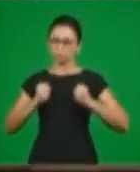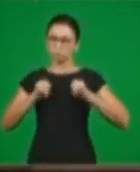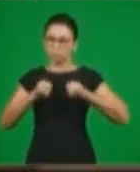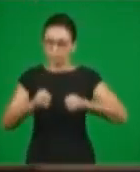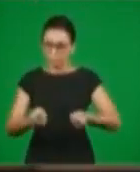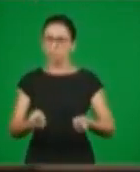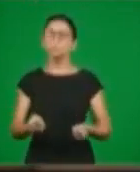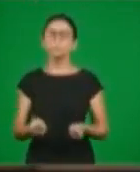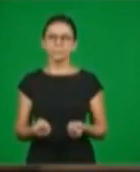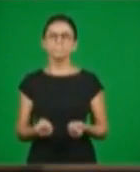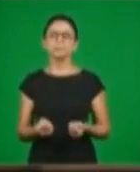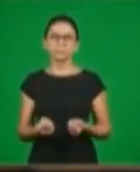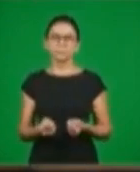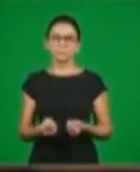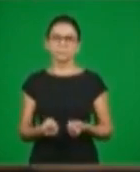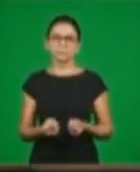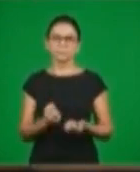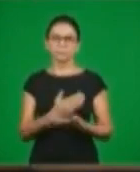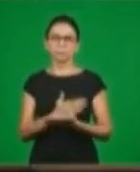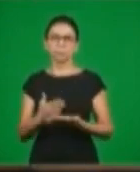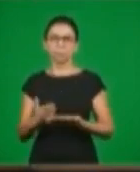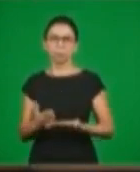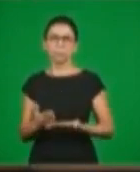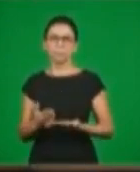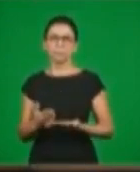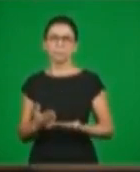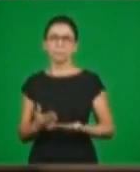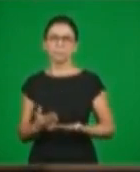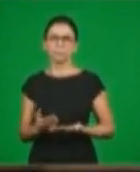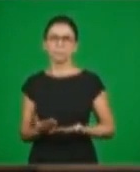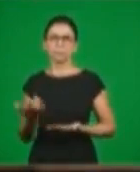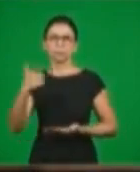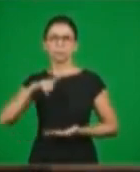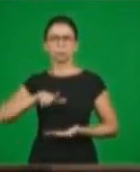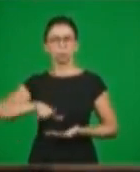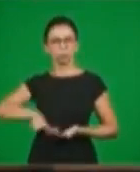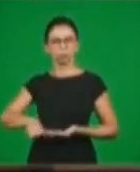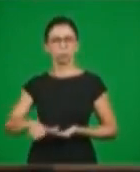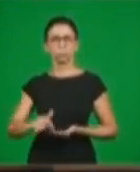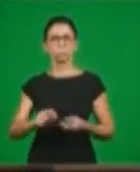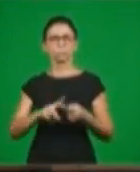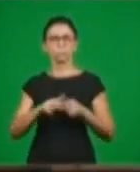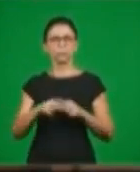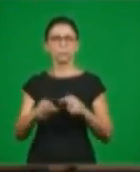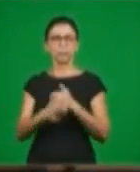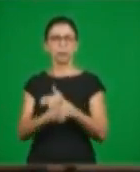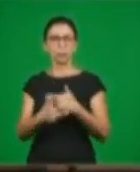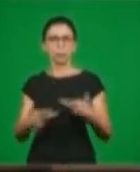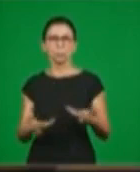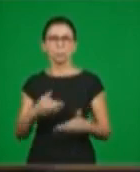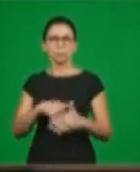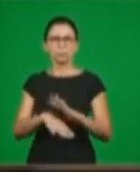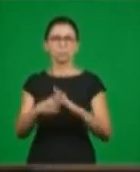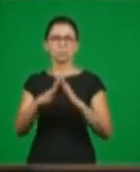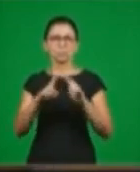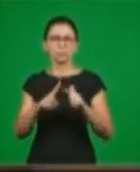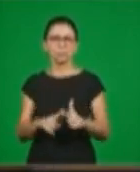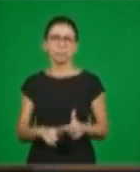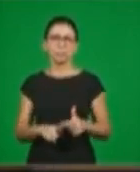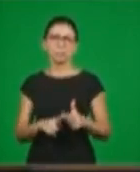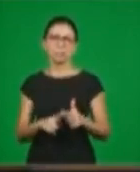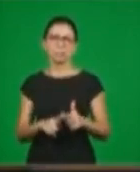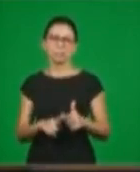rebuild the walls. You say, I will rebuild the wall. Can we continue?